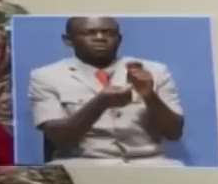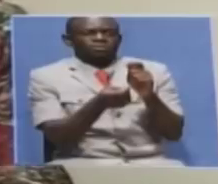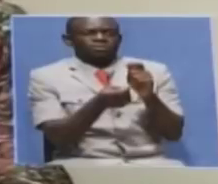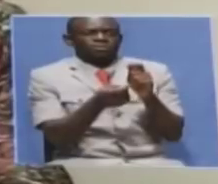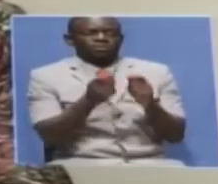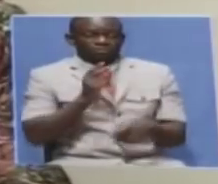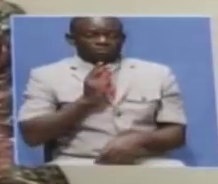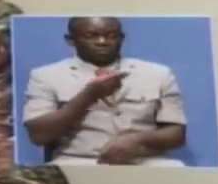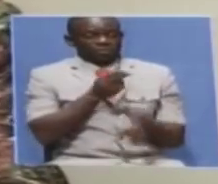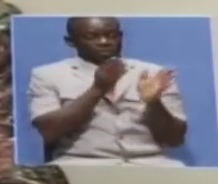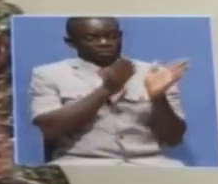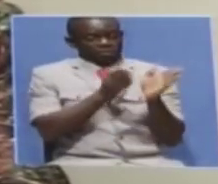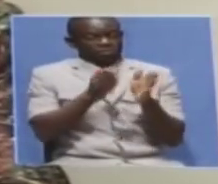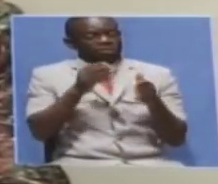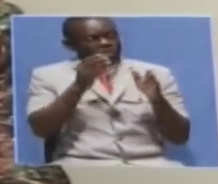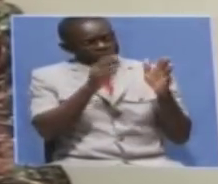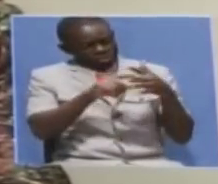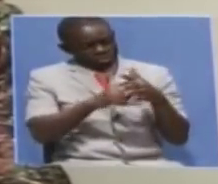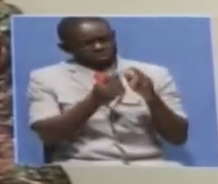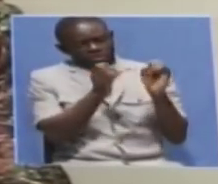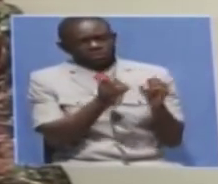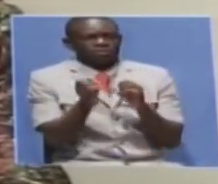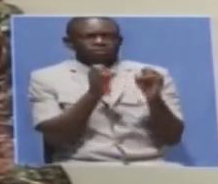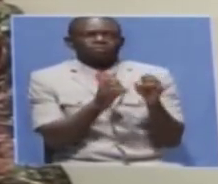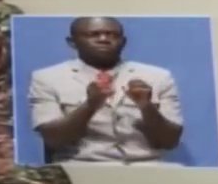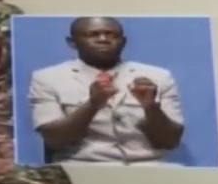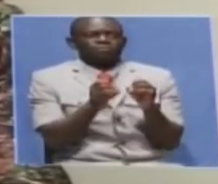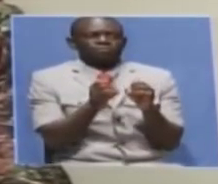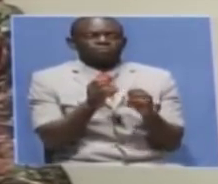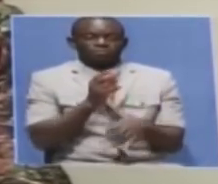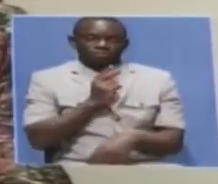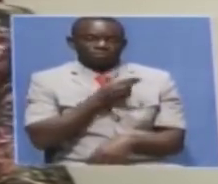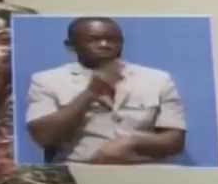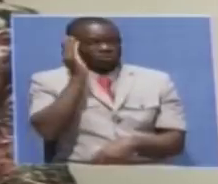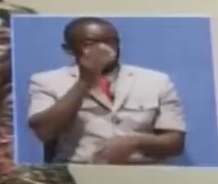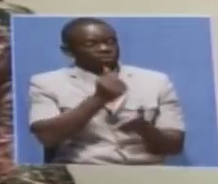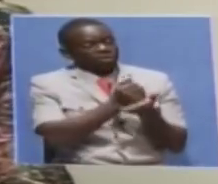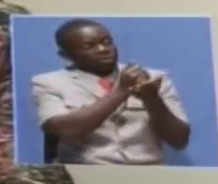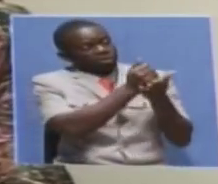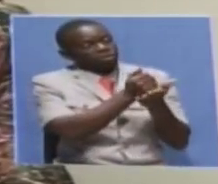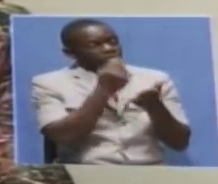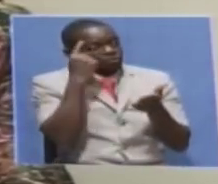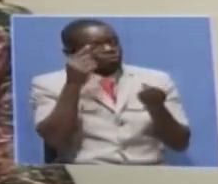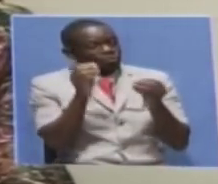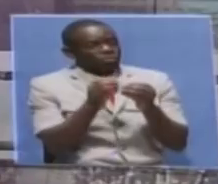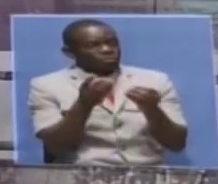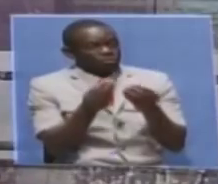comes through. I'm sure that will help you with better collection and more compliance.